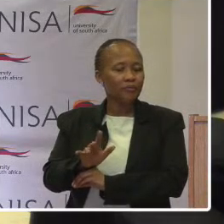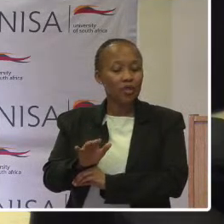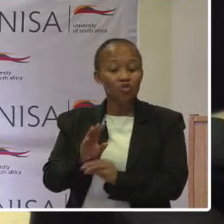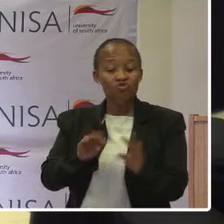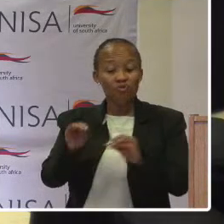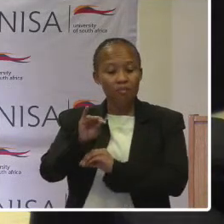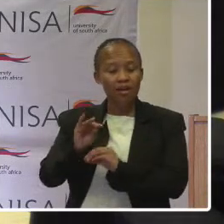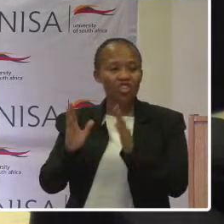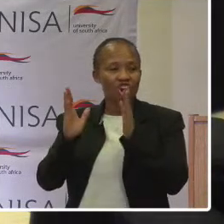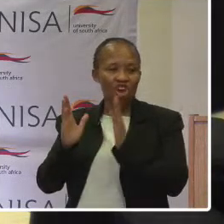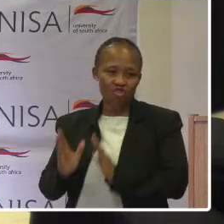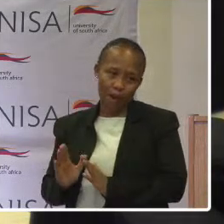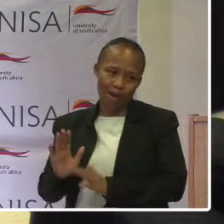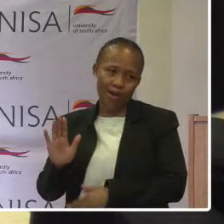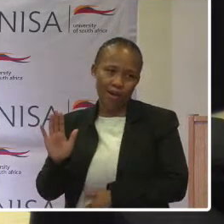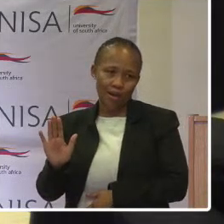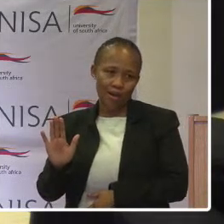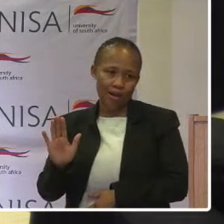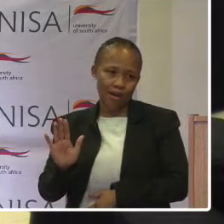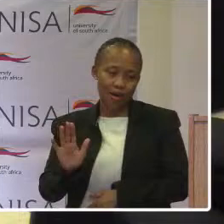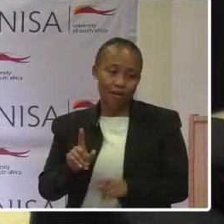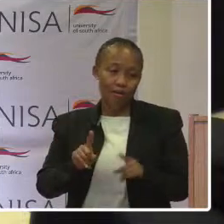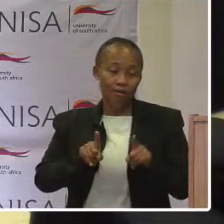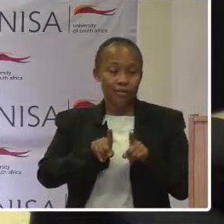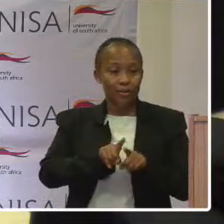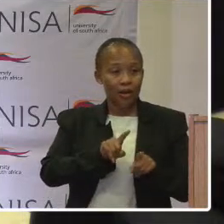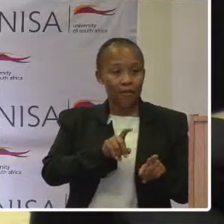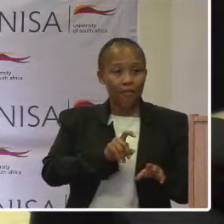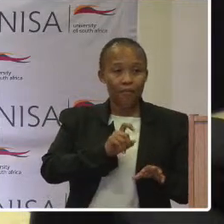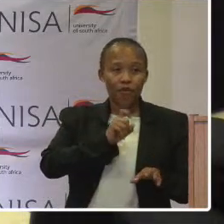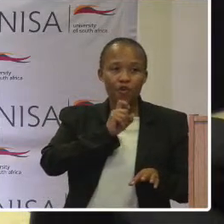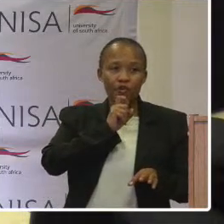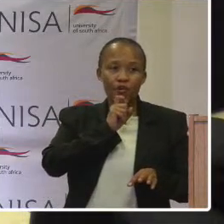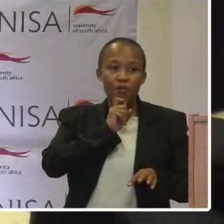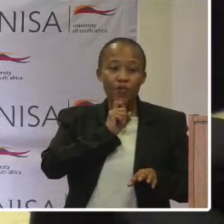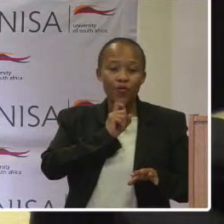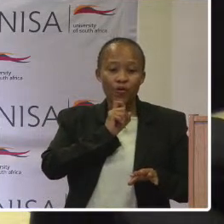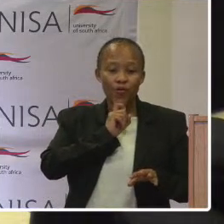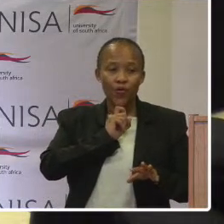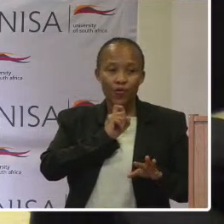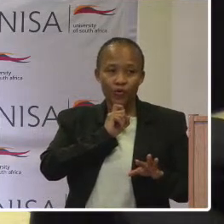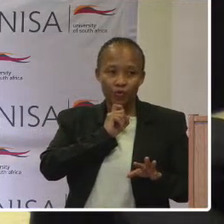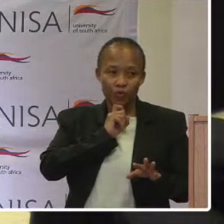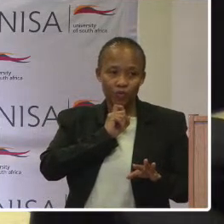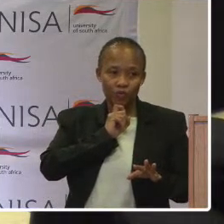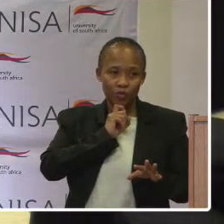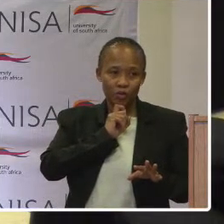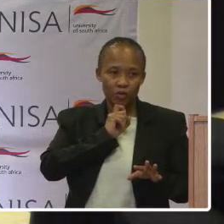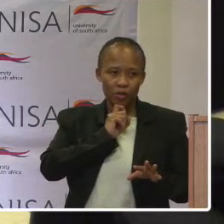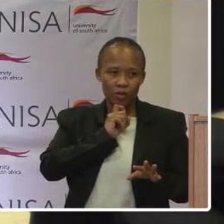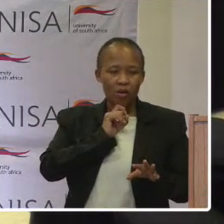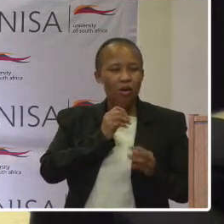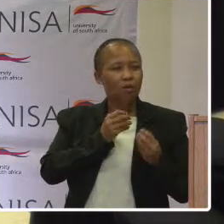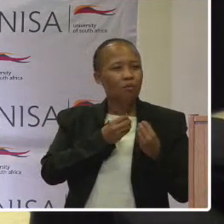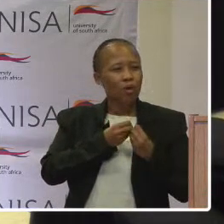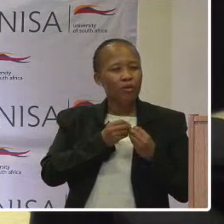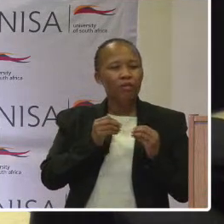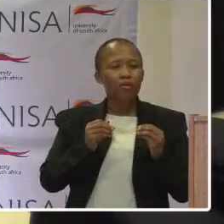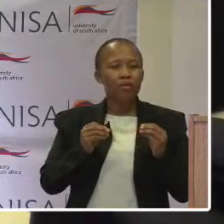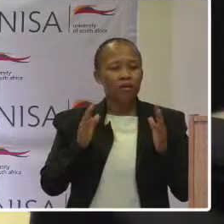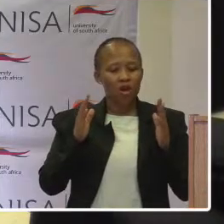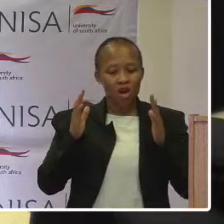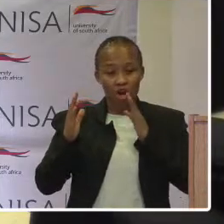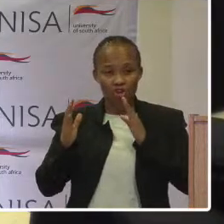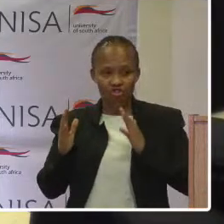human, and it is used in conjunction with the human